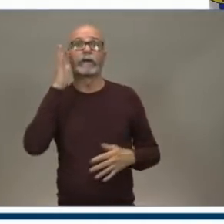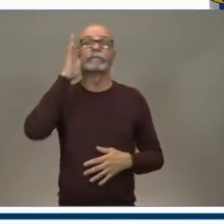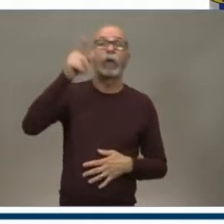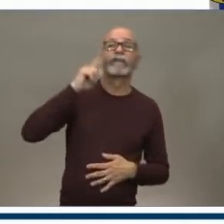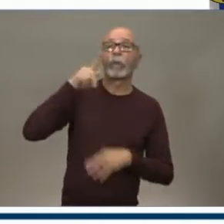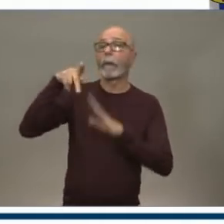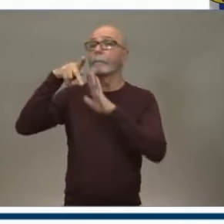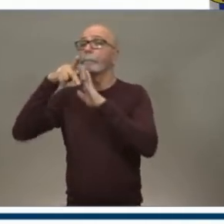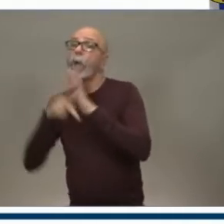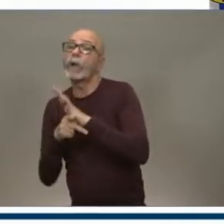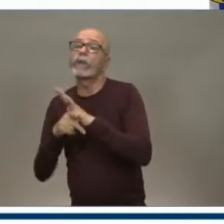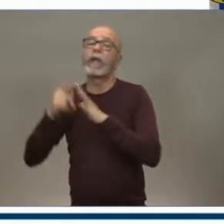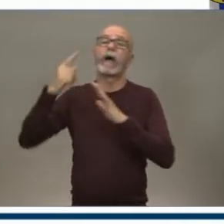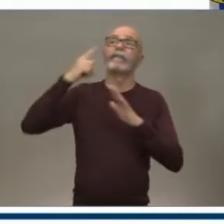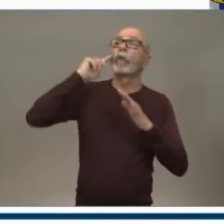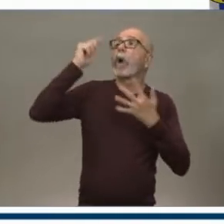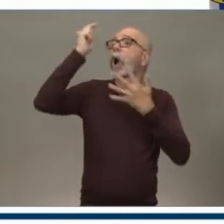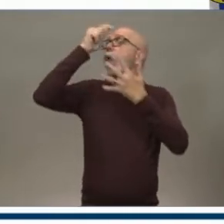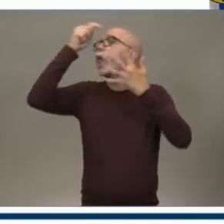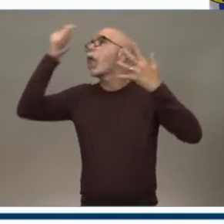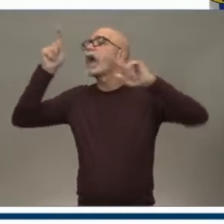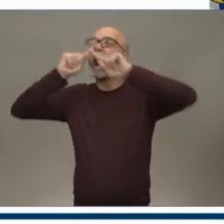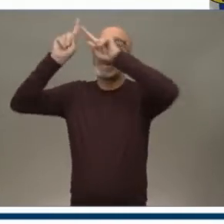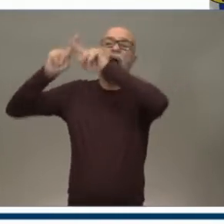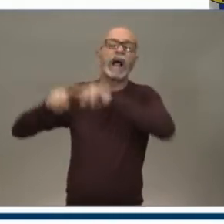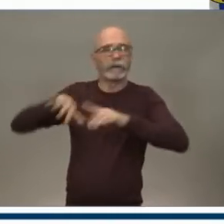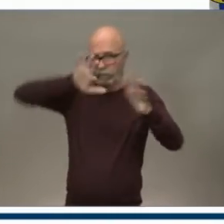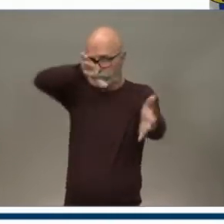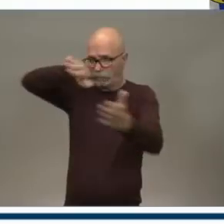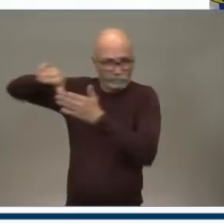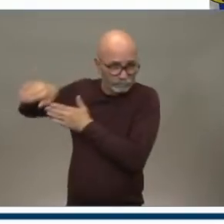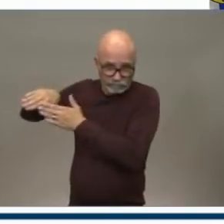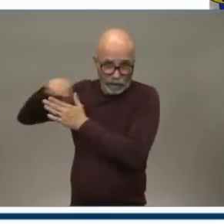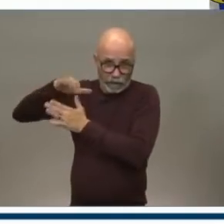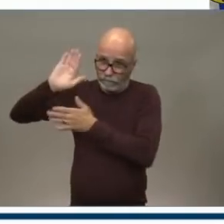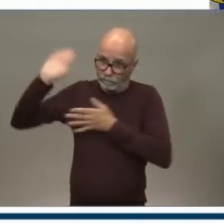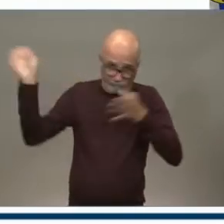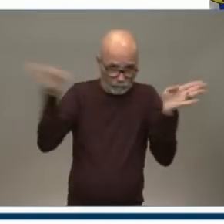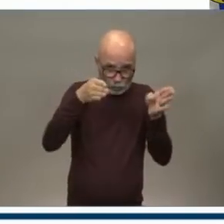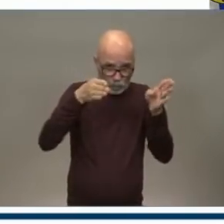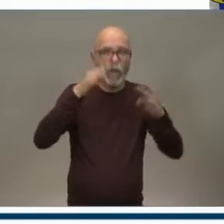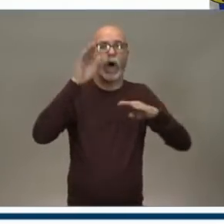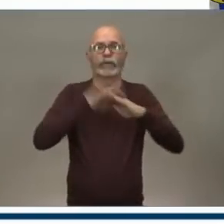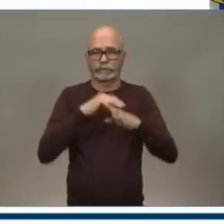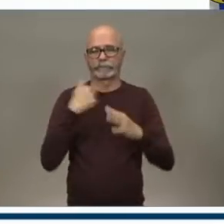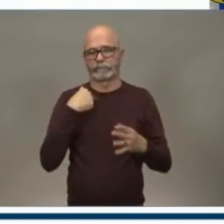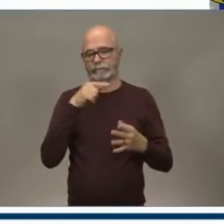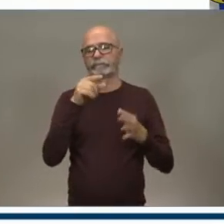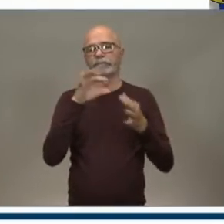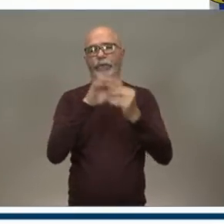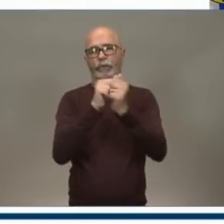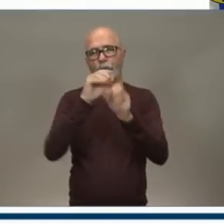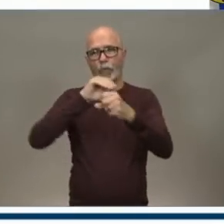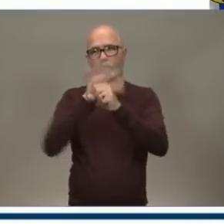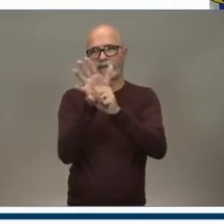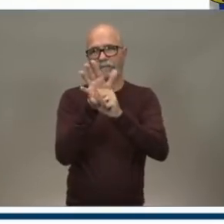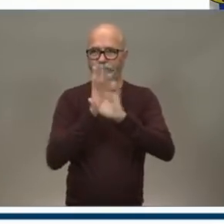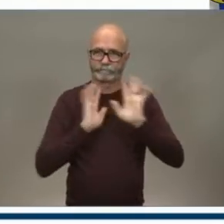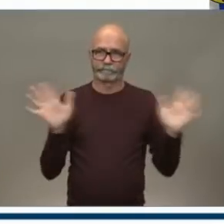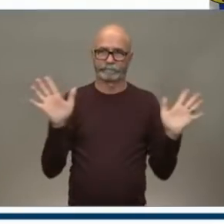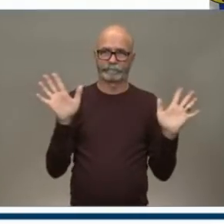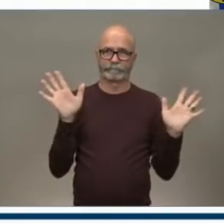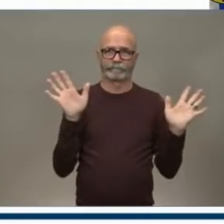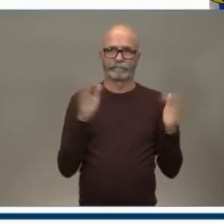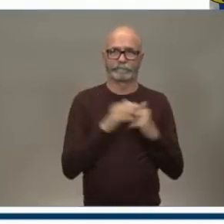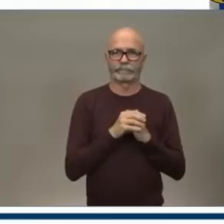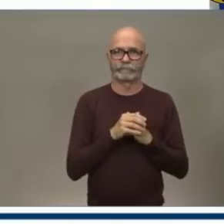on COVID? Yes. Can you just give me a more clear idea of where we're at, though? Like, there's